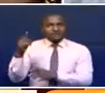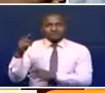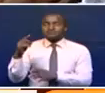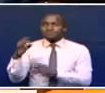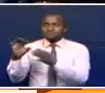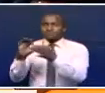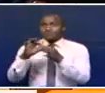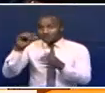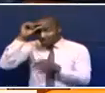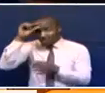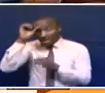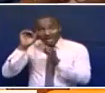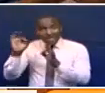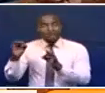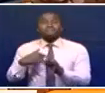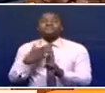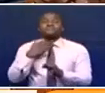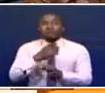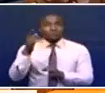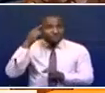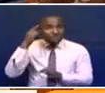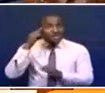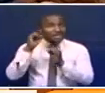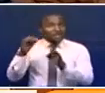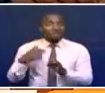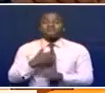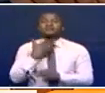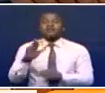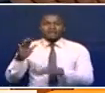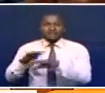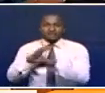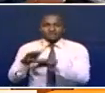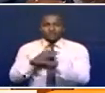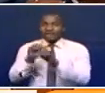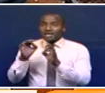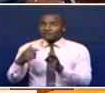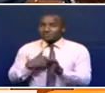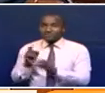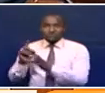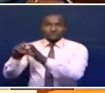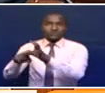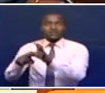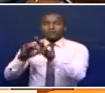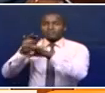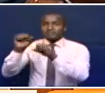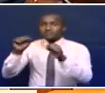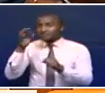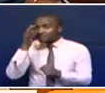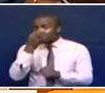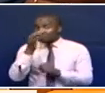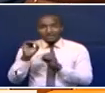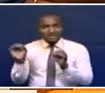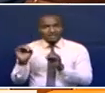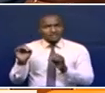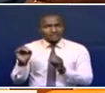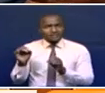government. Had I not, I want Kenyans to think, if I hate the Kikuyus, had I not joined up with President Kibaki? Because I was